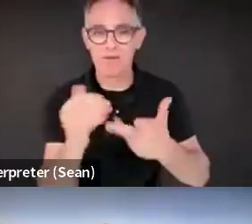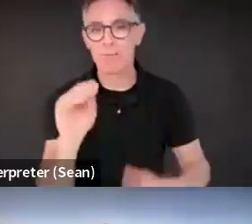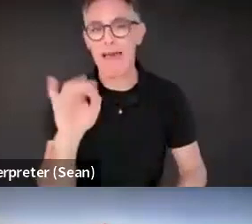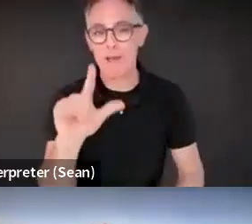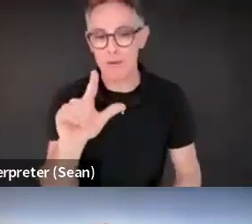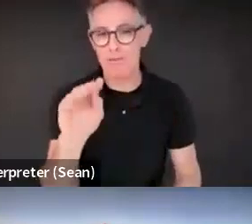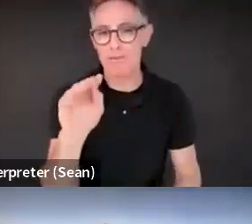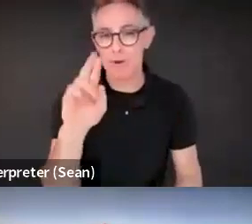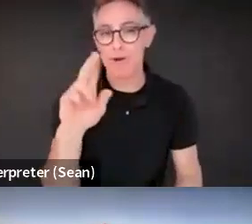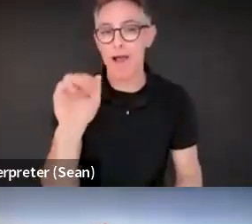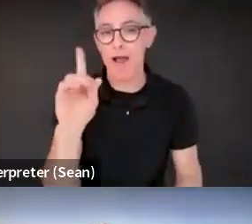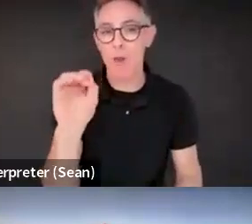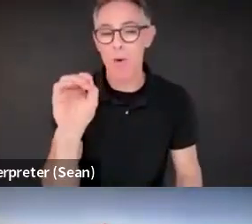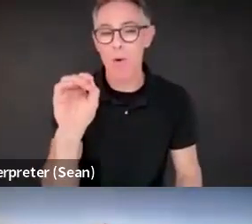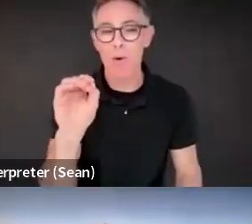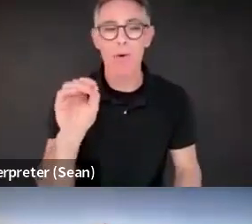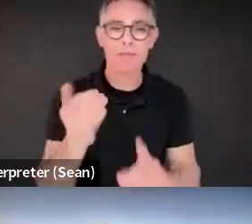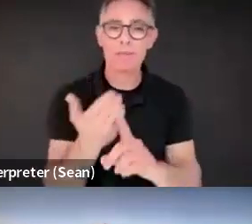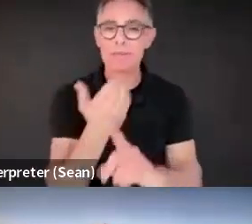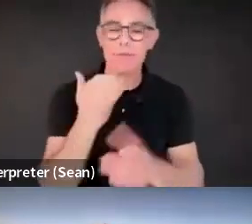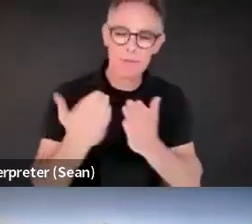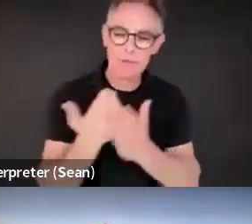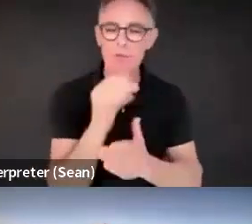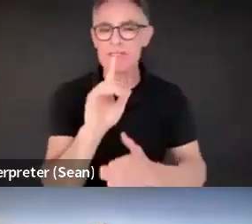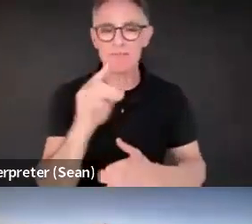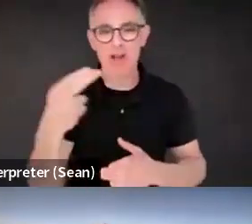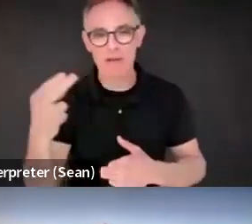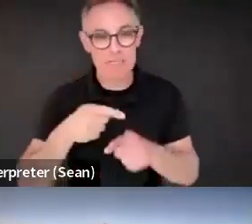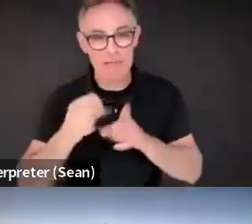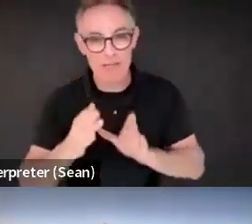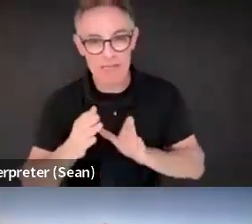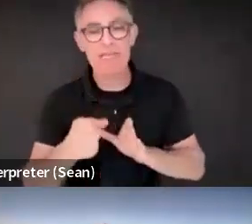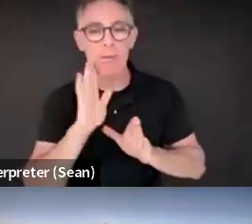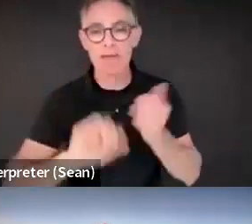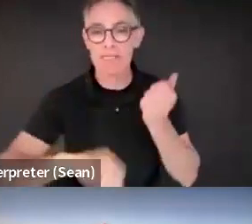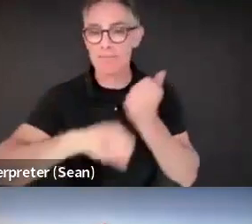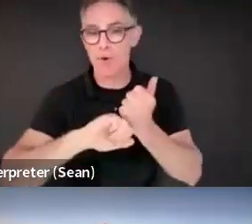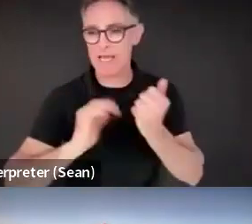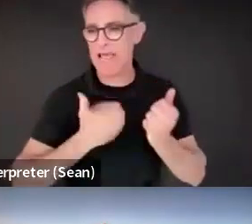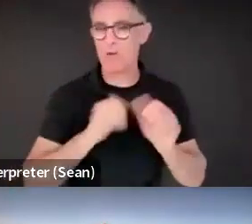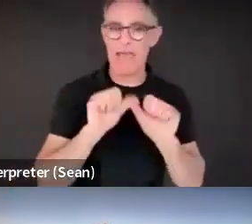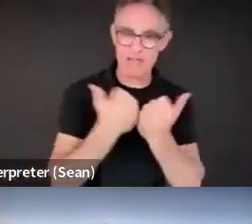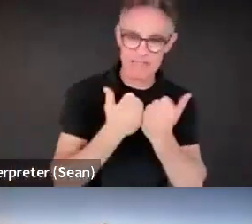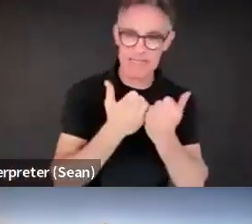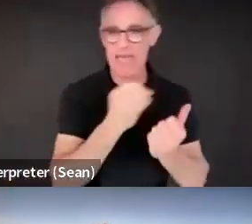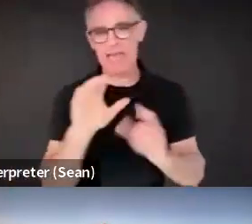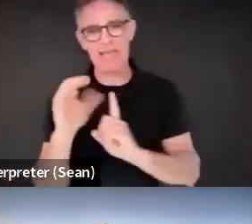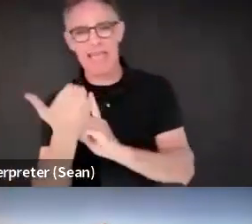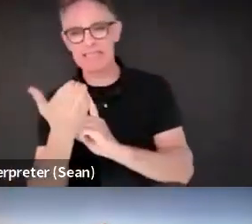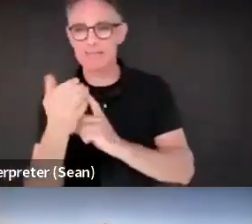Michael Mercado, who is our new deaf and hard of hearing specialist. So he will be supporting our agency and case